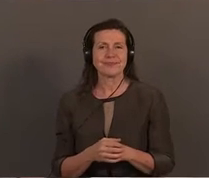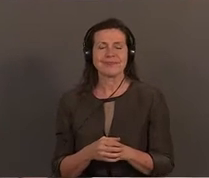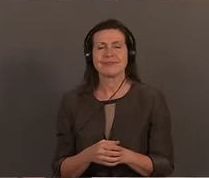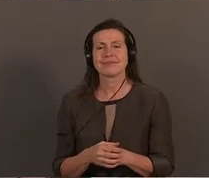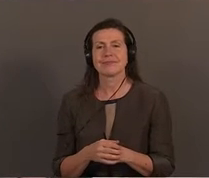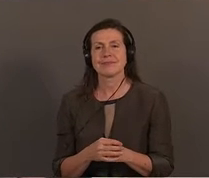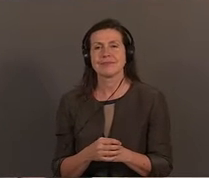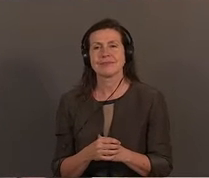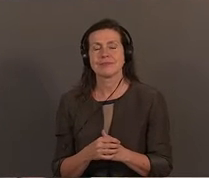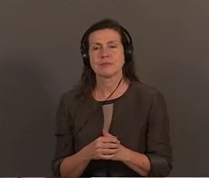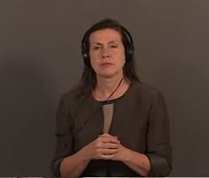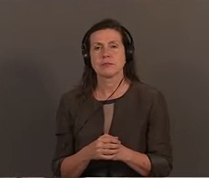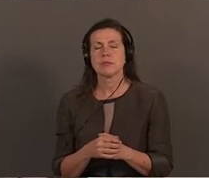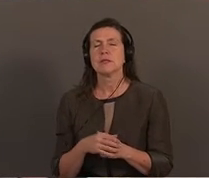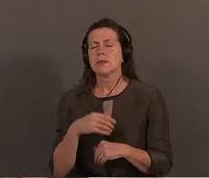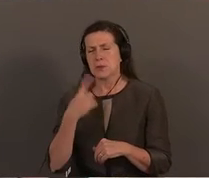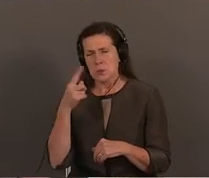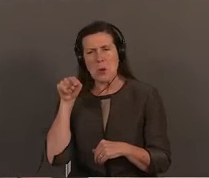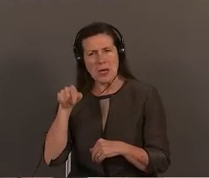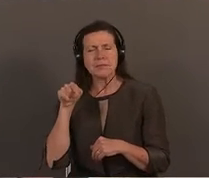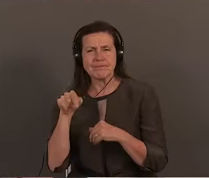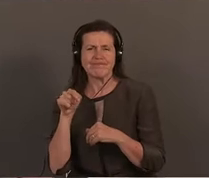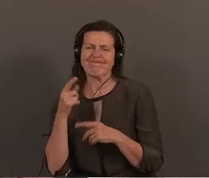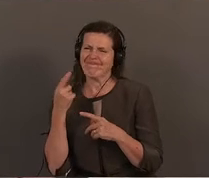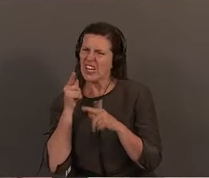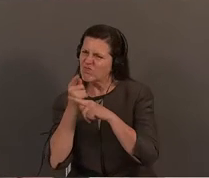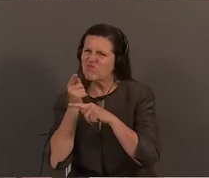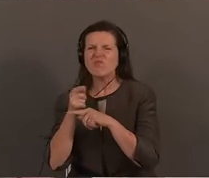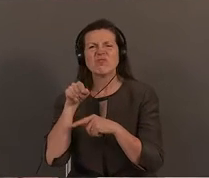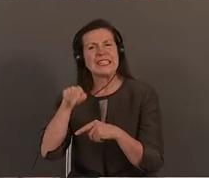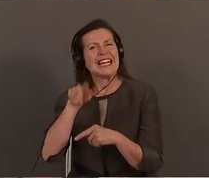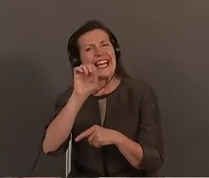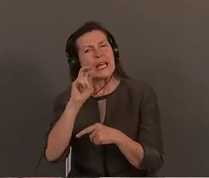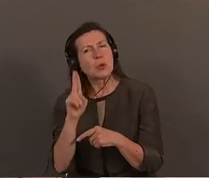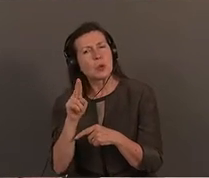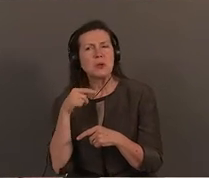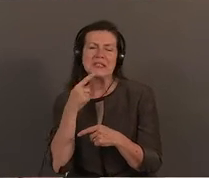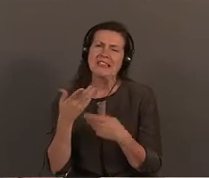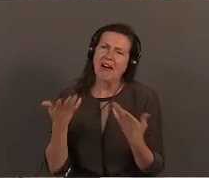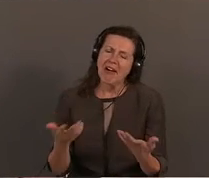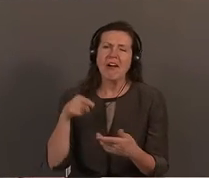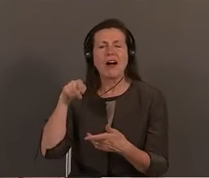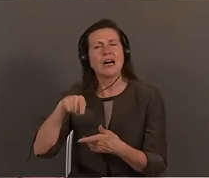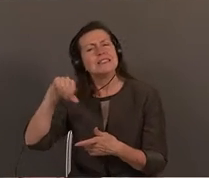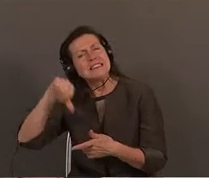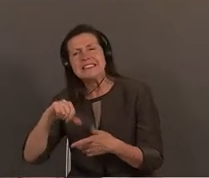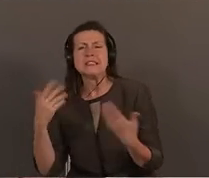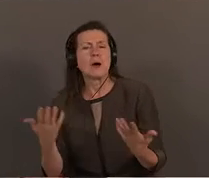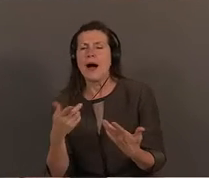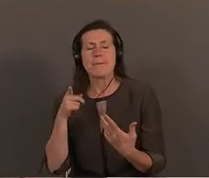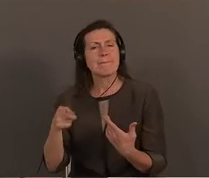of the constant criticisms about the EU is that it's not close